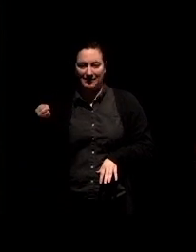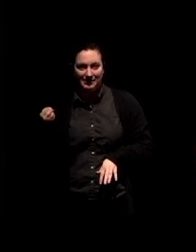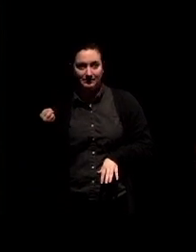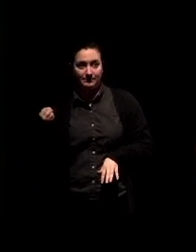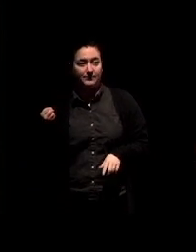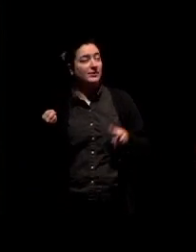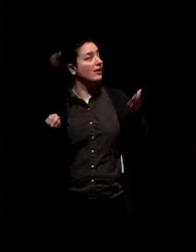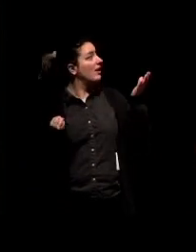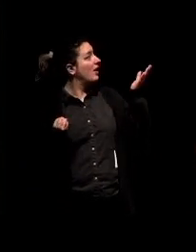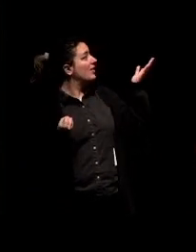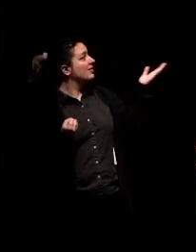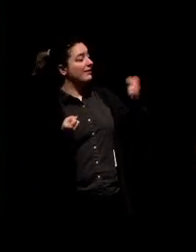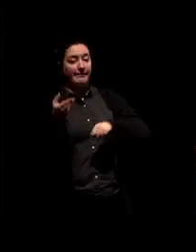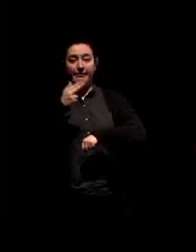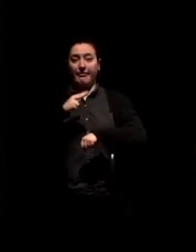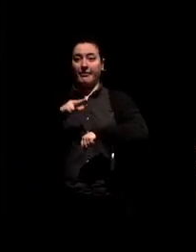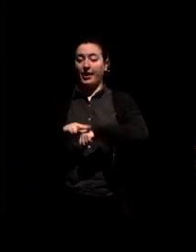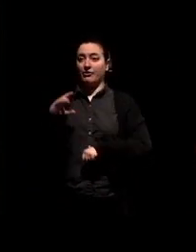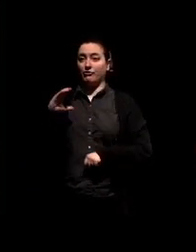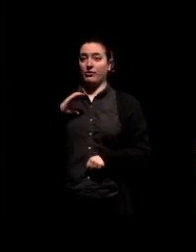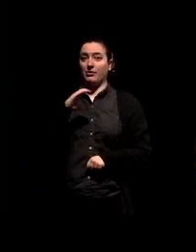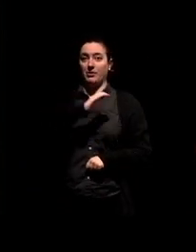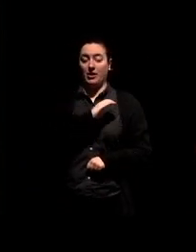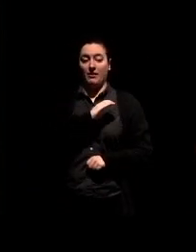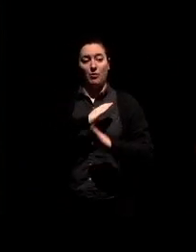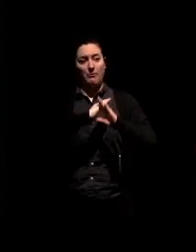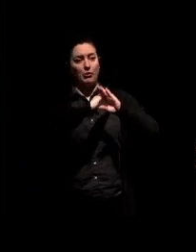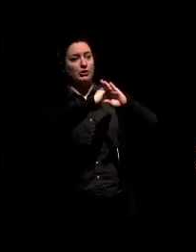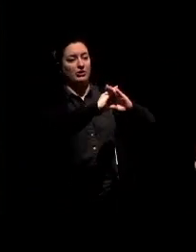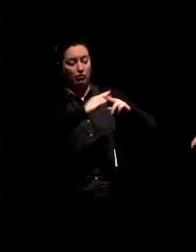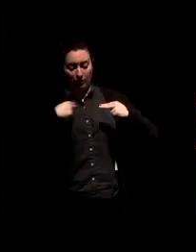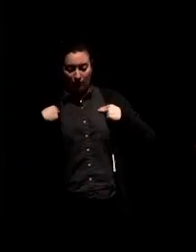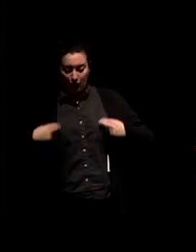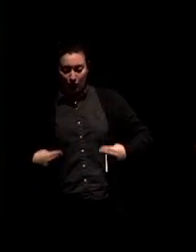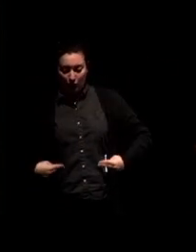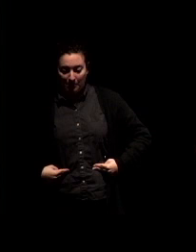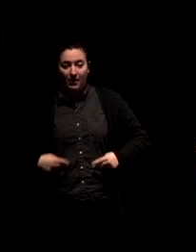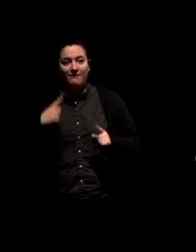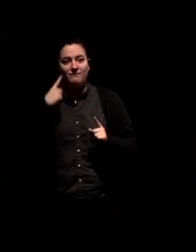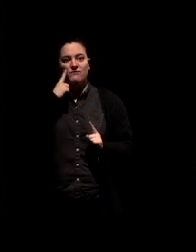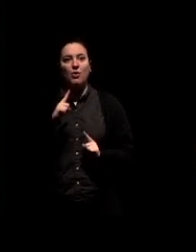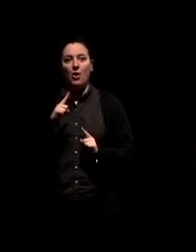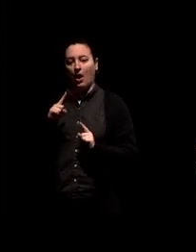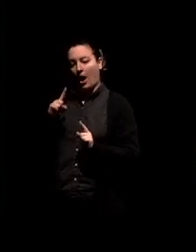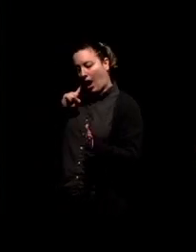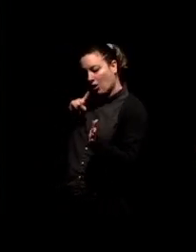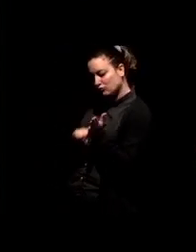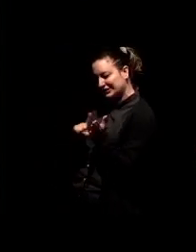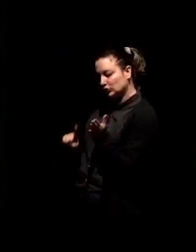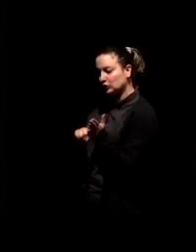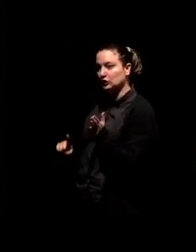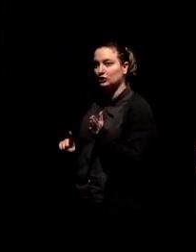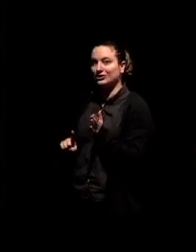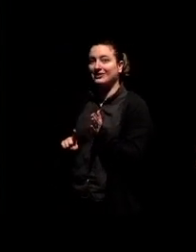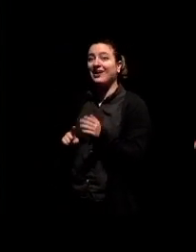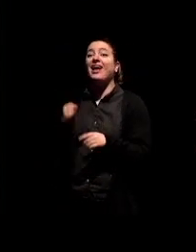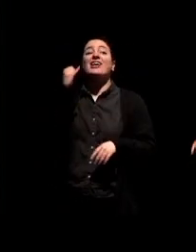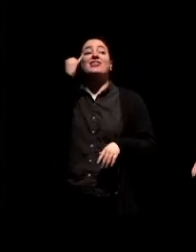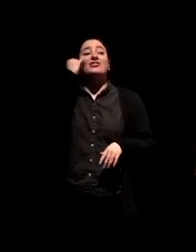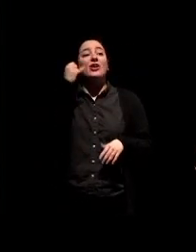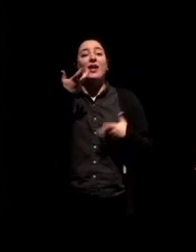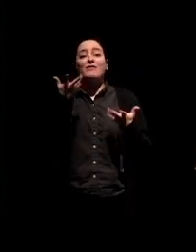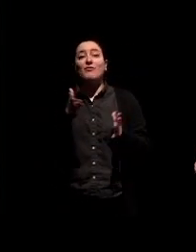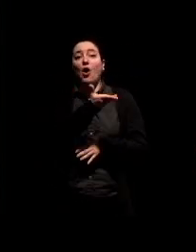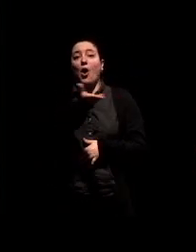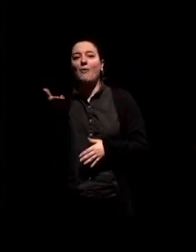Human Subjects of Biomedical and Behavioral Research. And if anybody here has ever submitted anything to the IRB or done